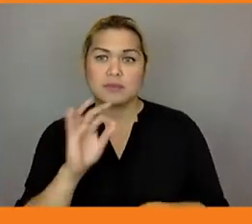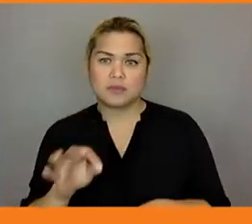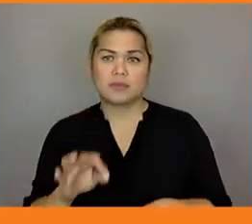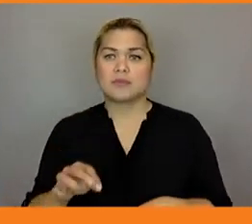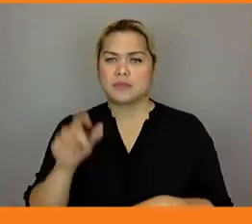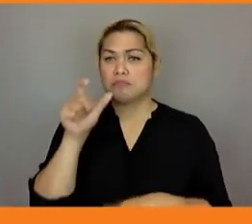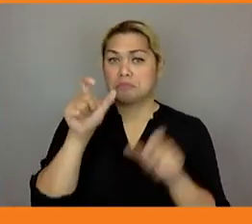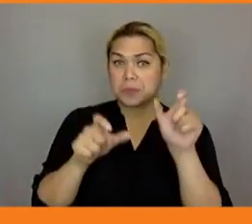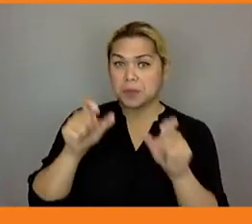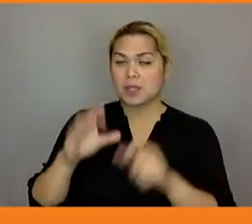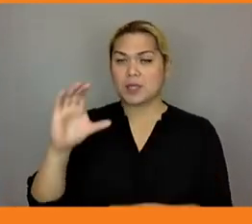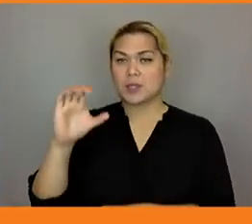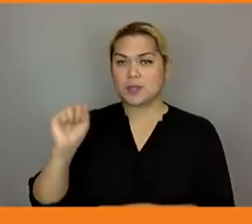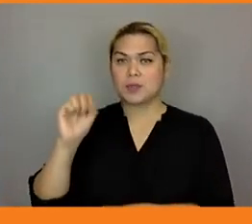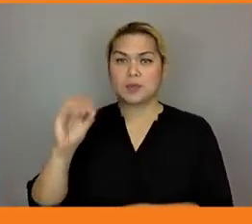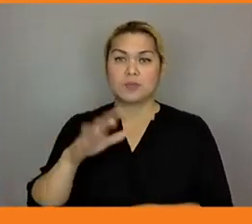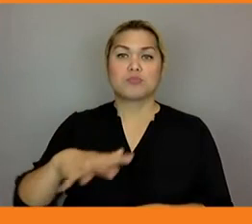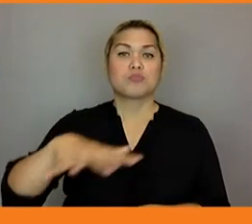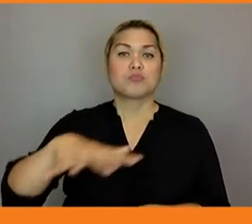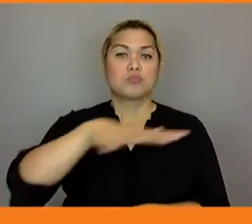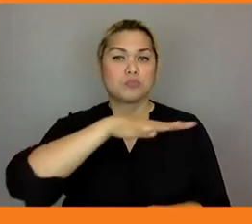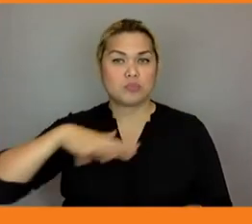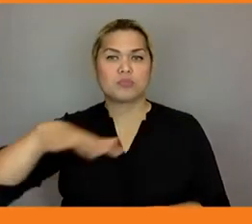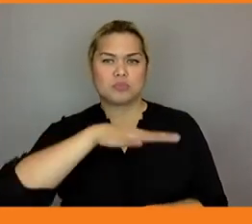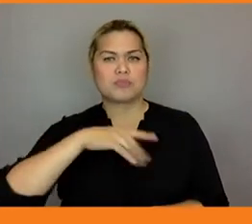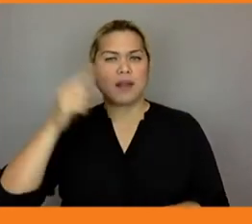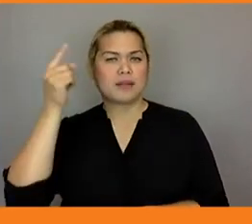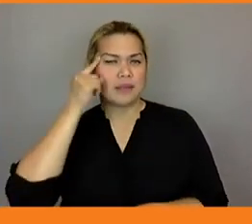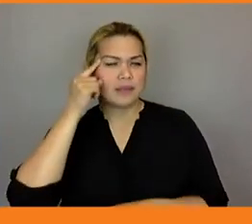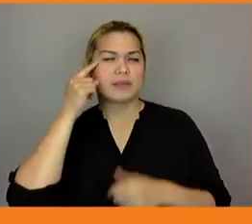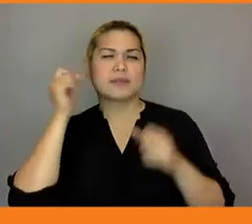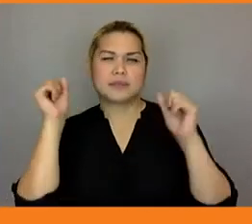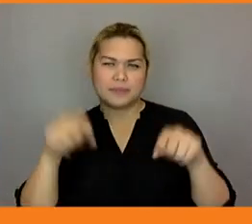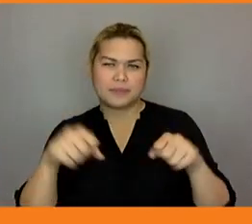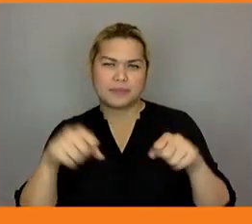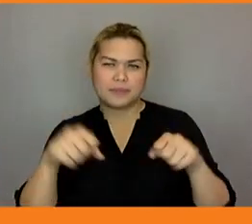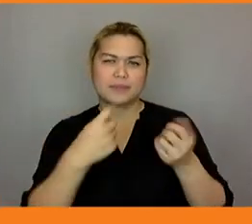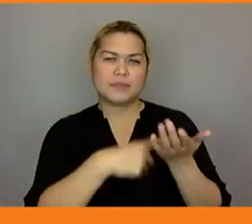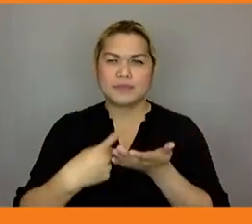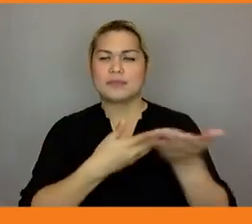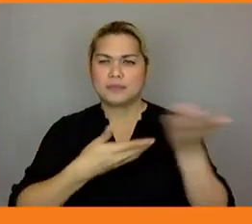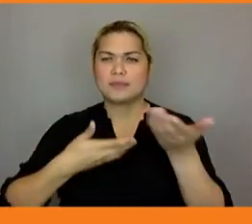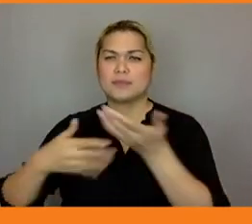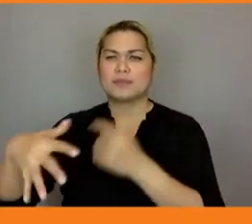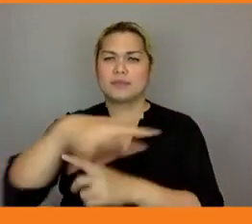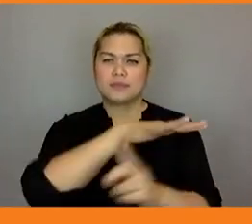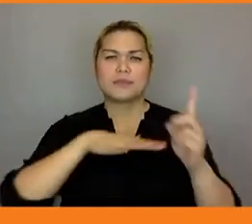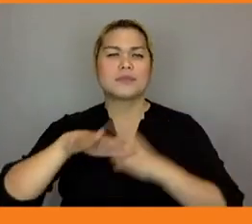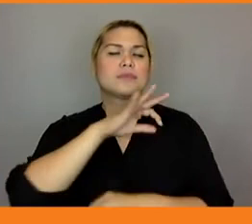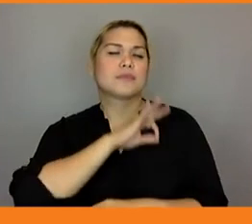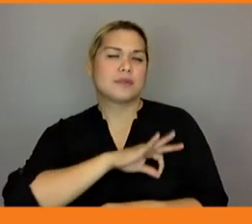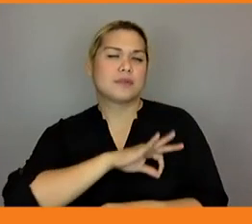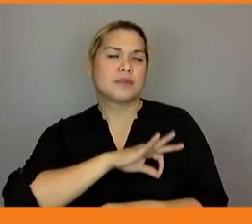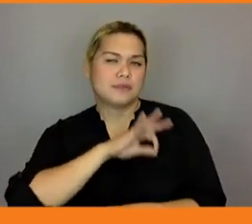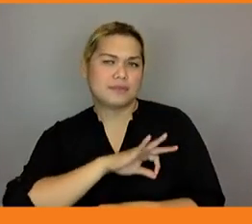stakeholders members. I think the discussion on stakeholders and the conversation is the discussion to need